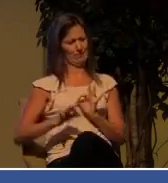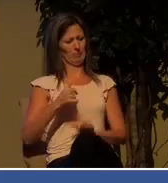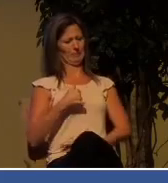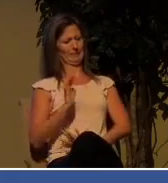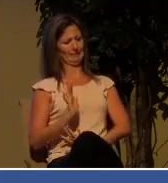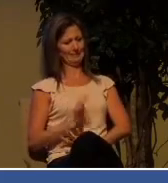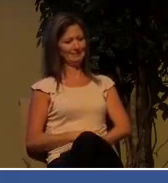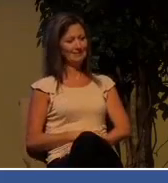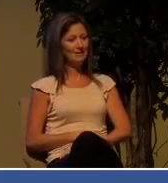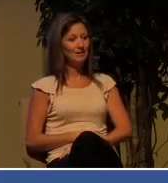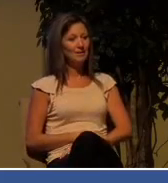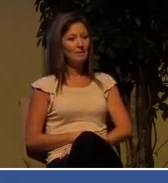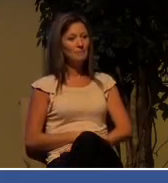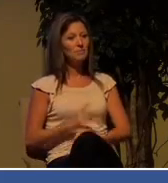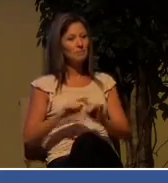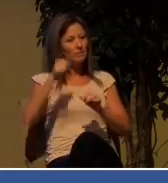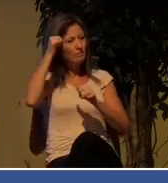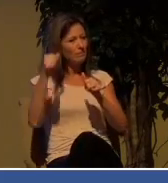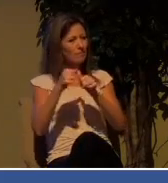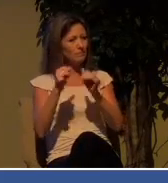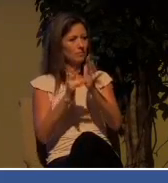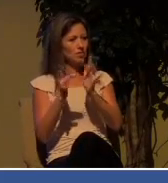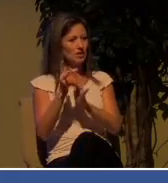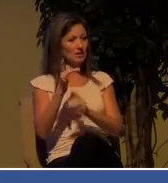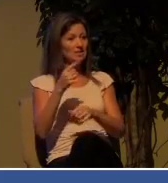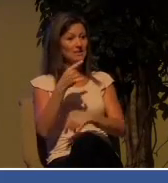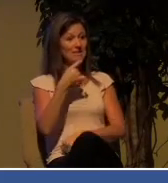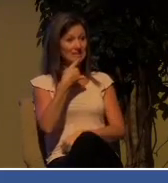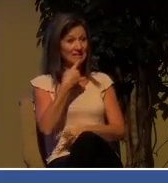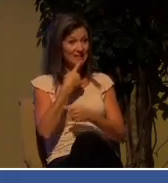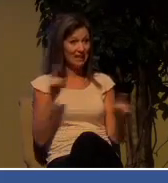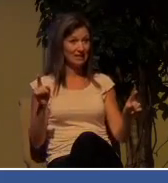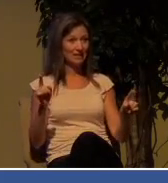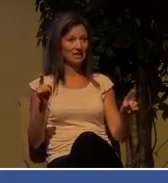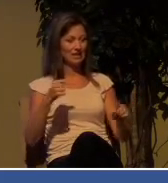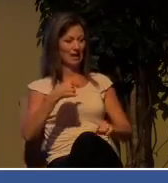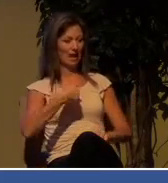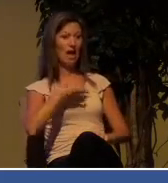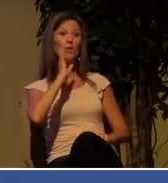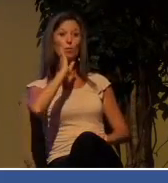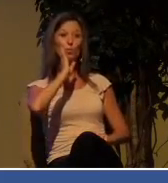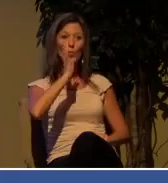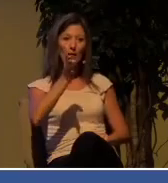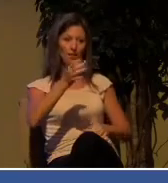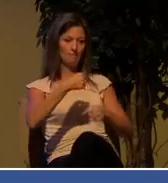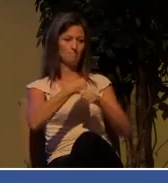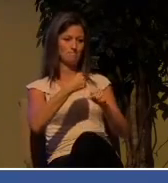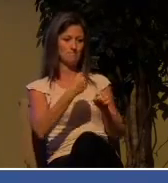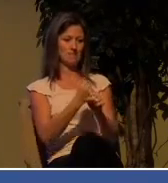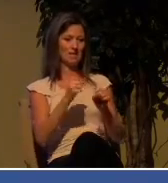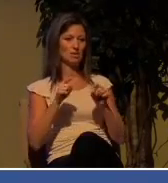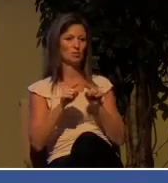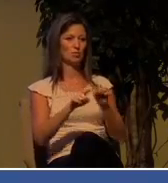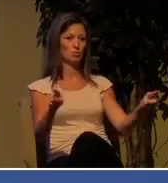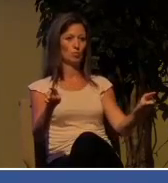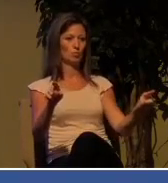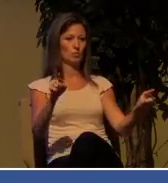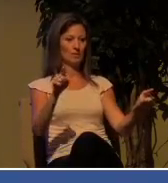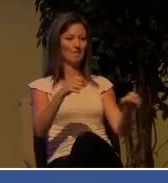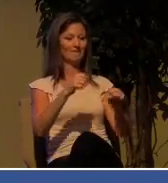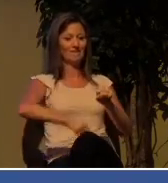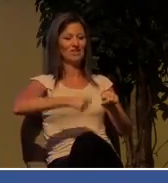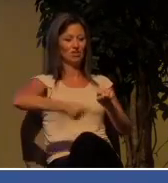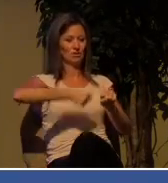I will make you fishers of men. It's not about us other than, Lord, we want to